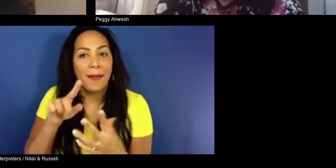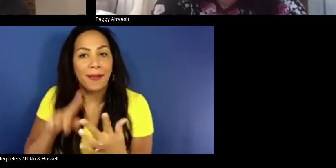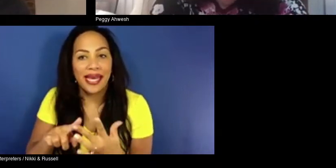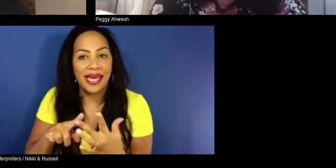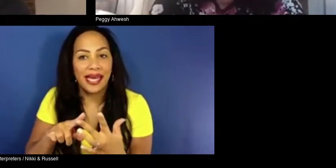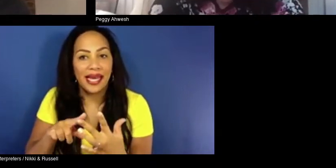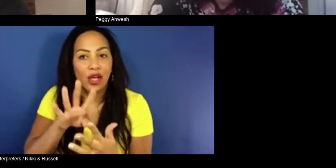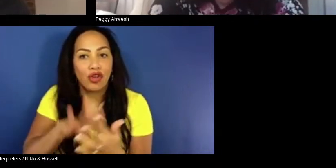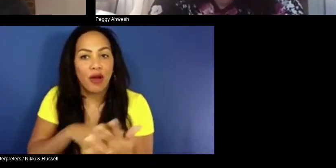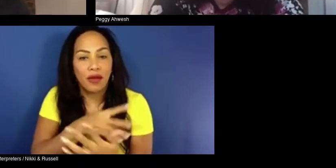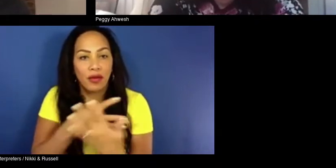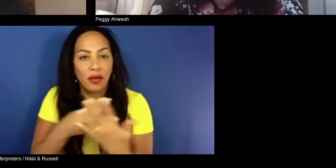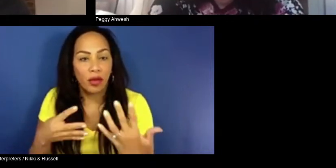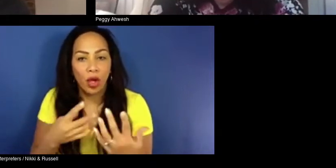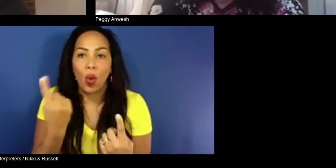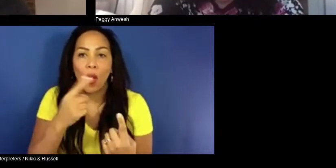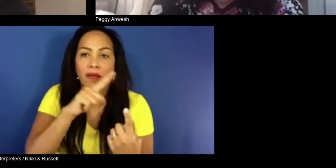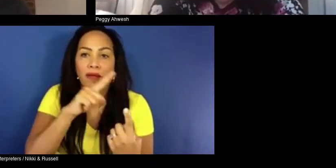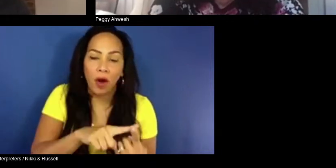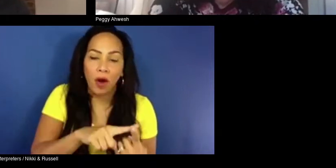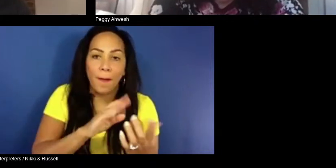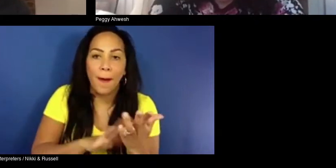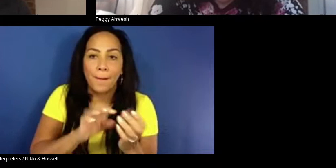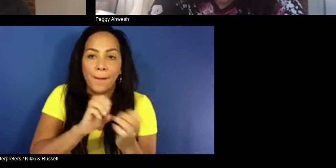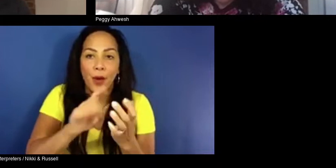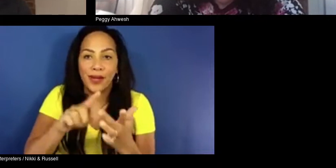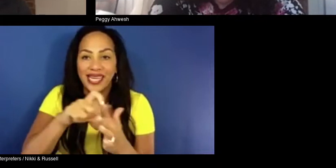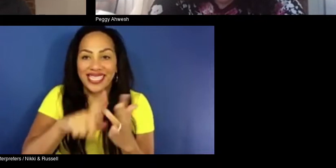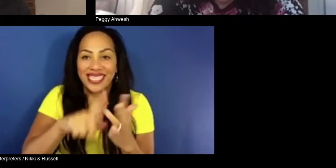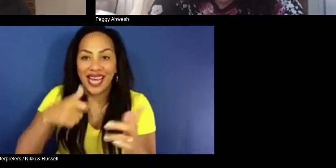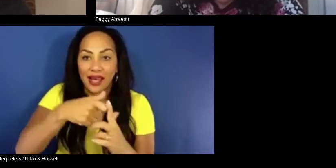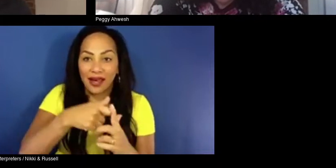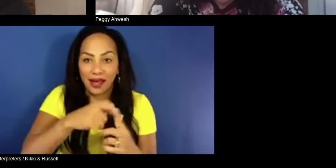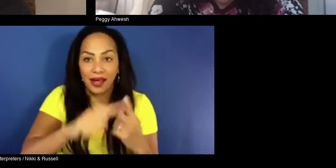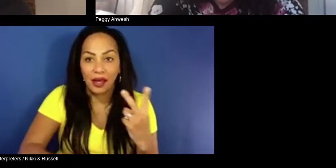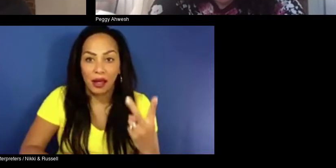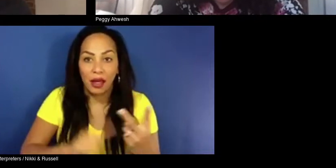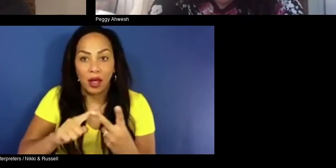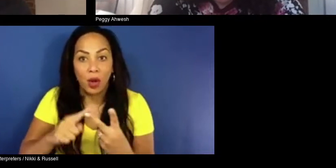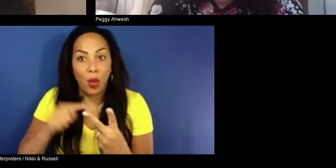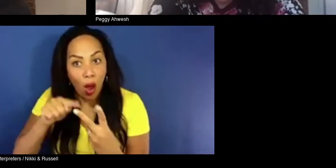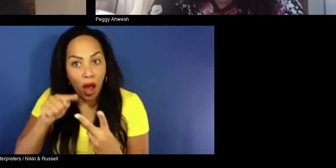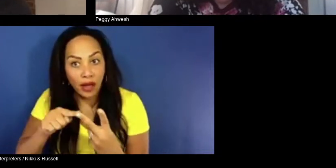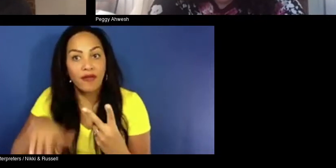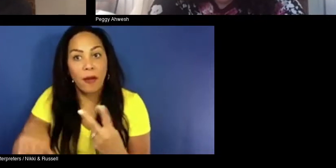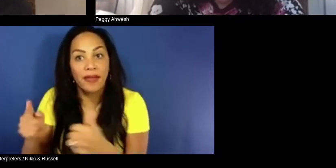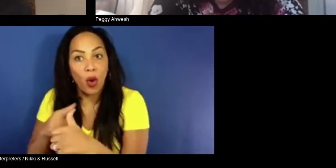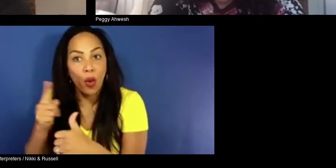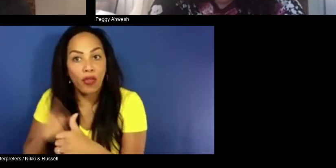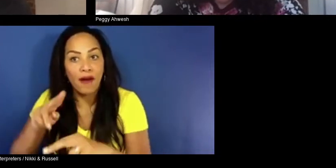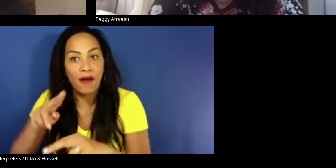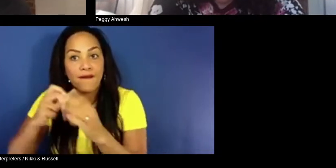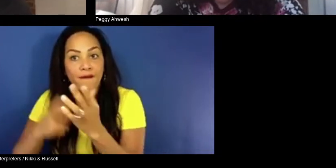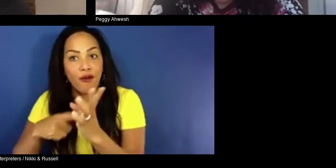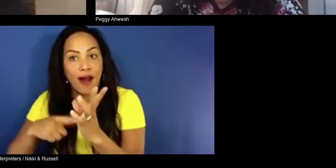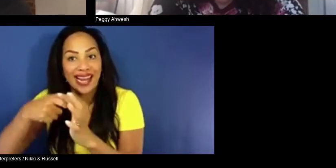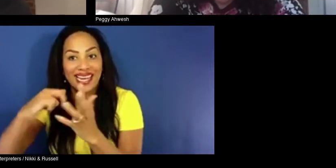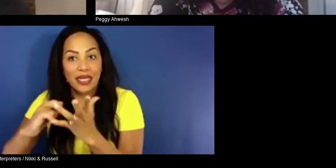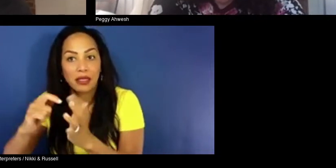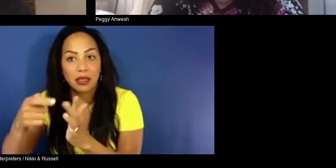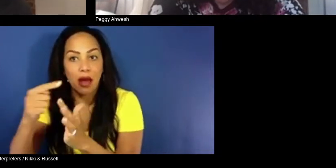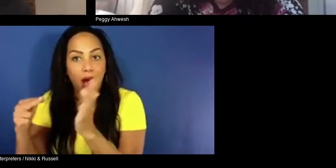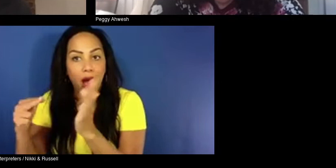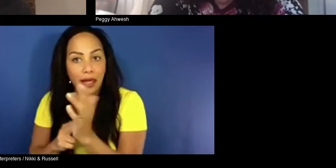and mm-hmm. one from Frankenstein. Mm-hmm. And I wonder if you could say something about